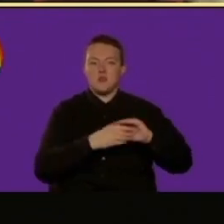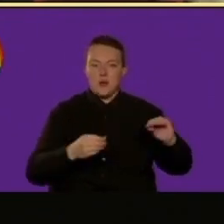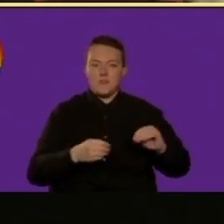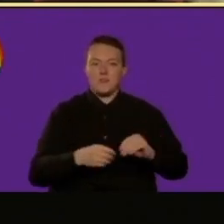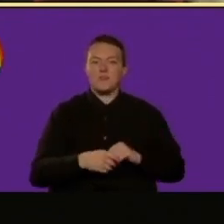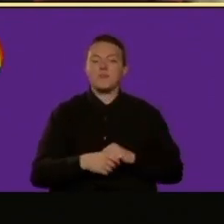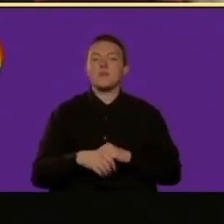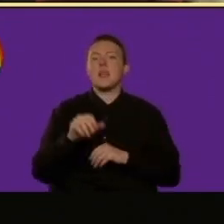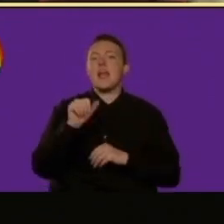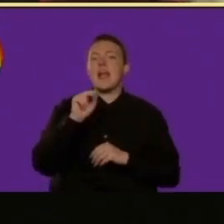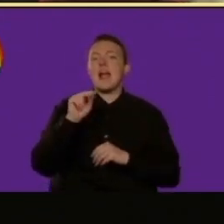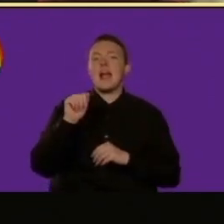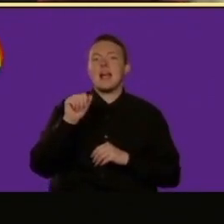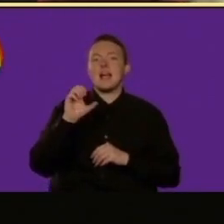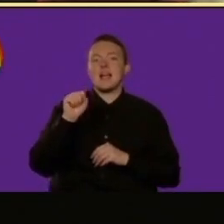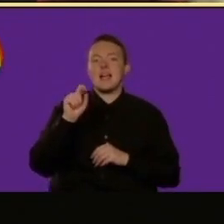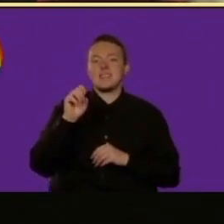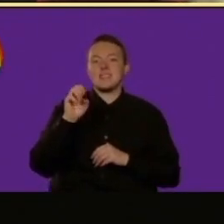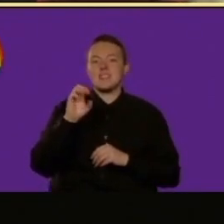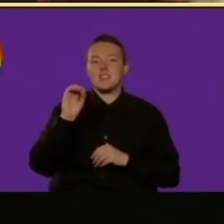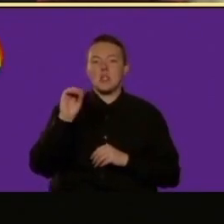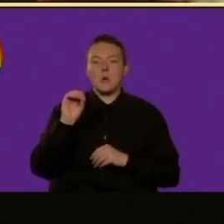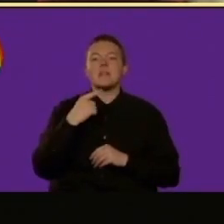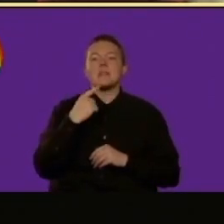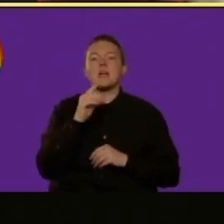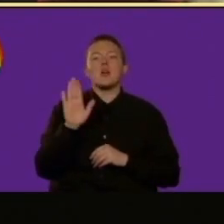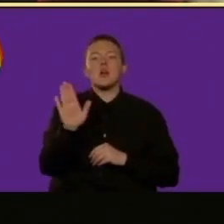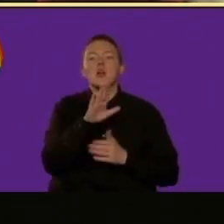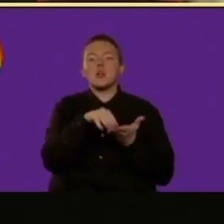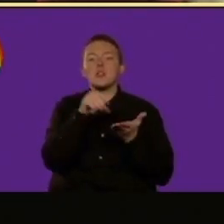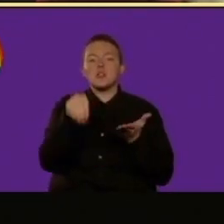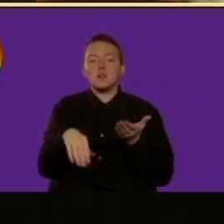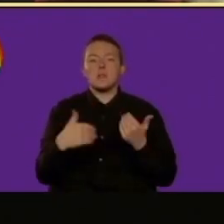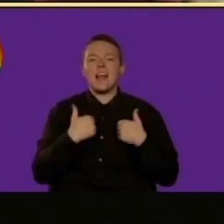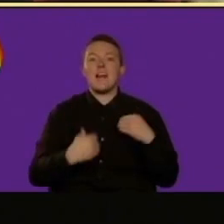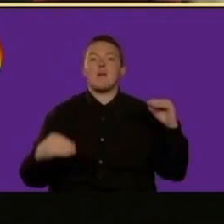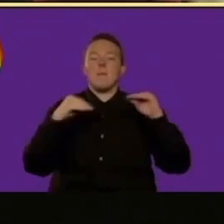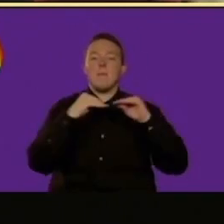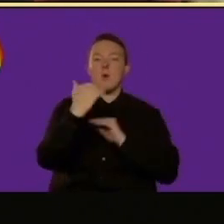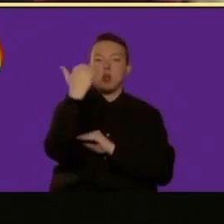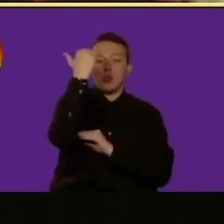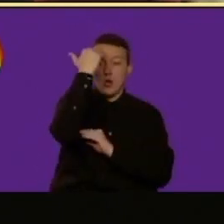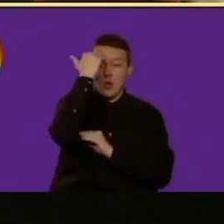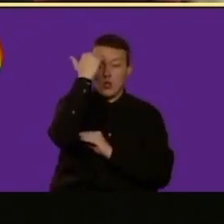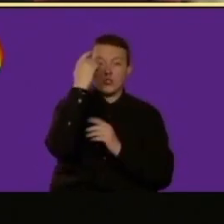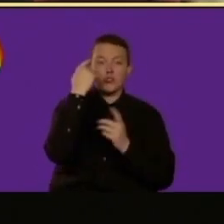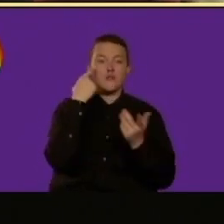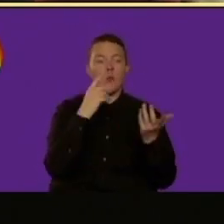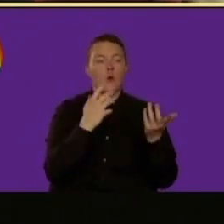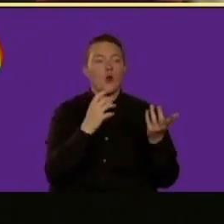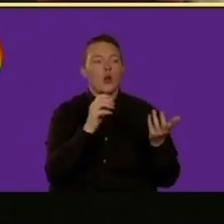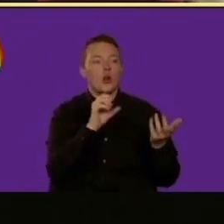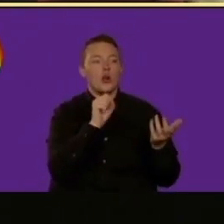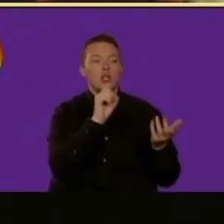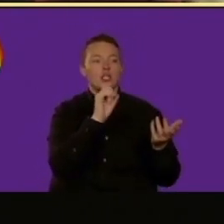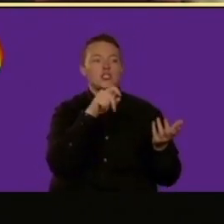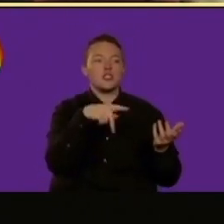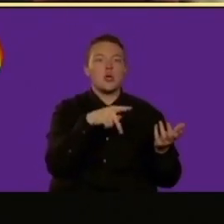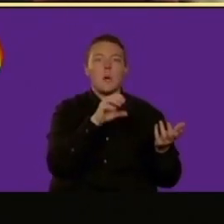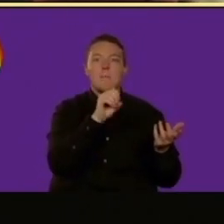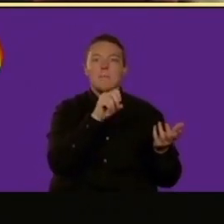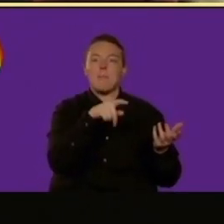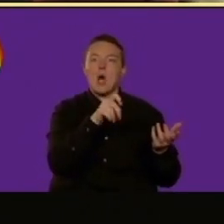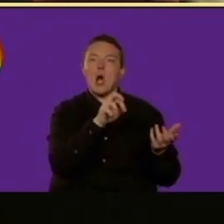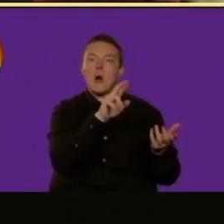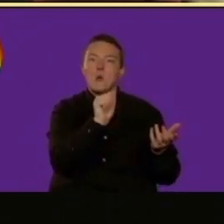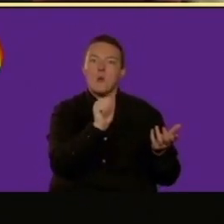opera using Spanish, different gestures and tones of voices. Then we created a list of the components of a soap